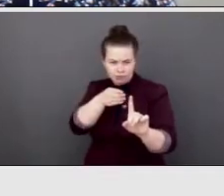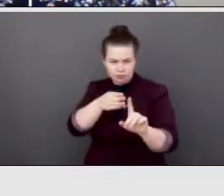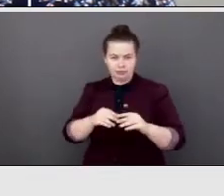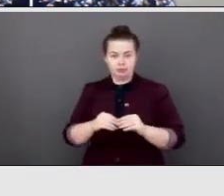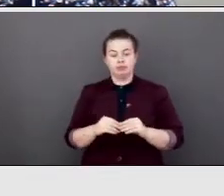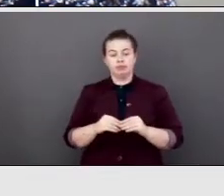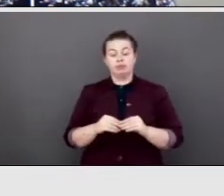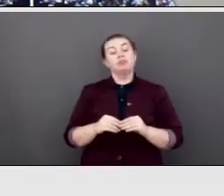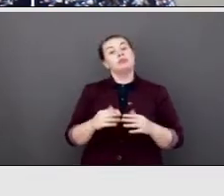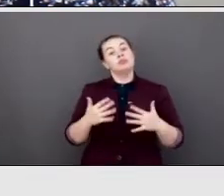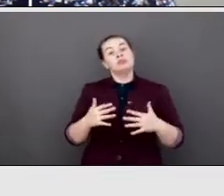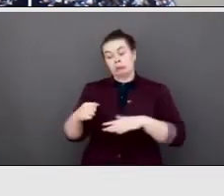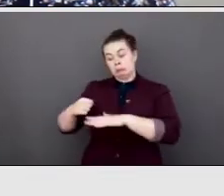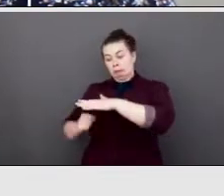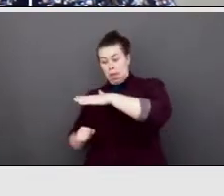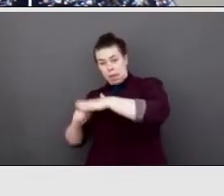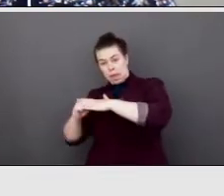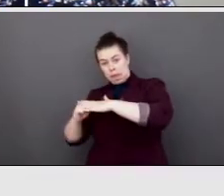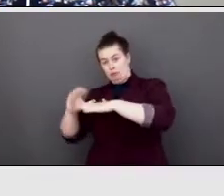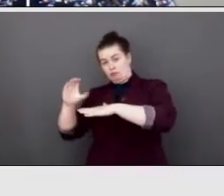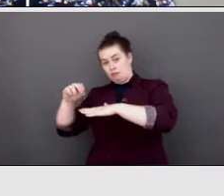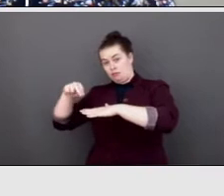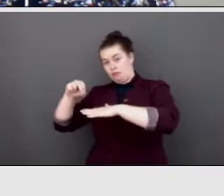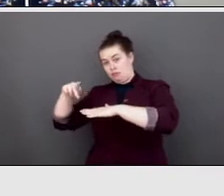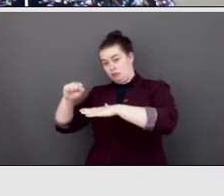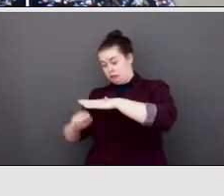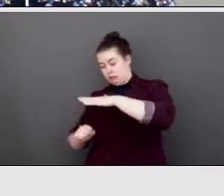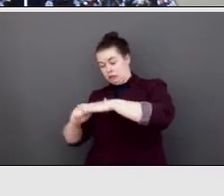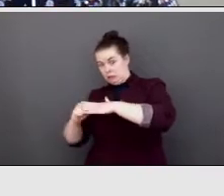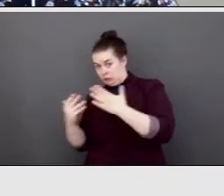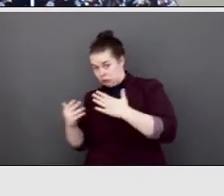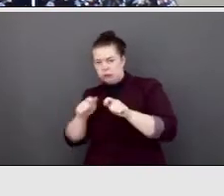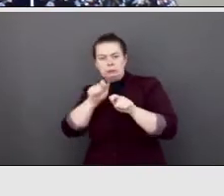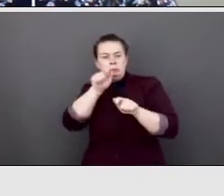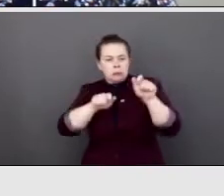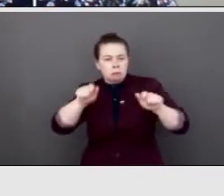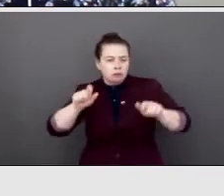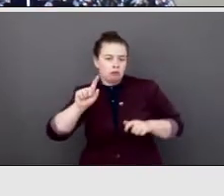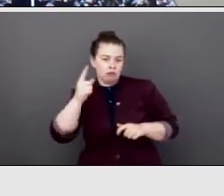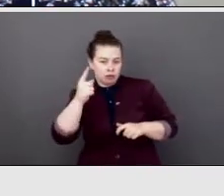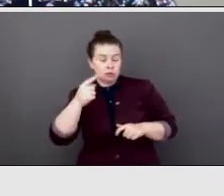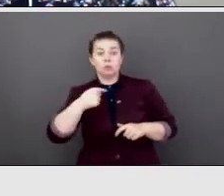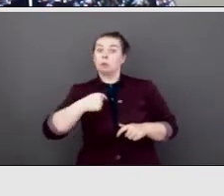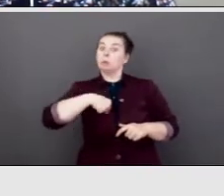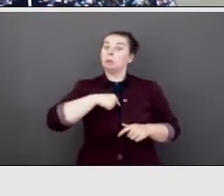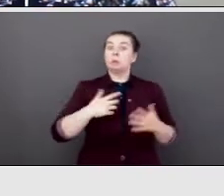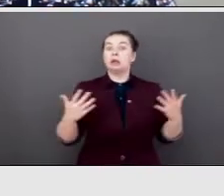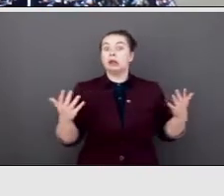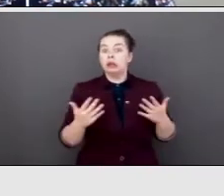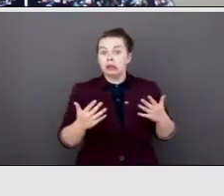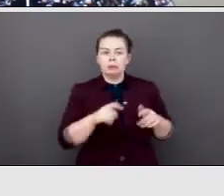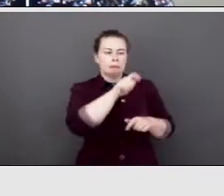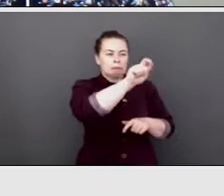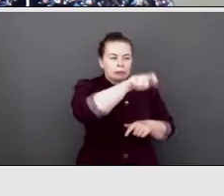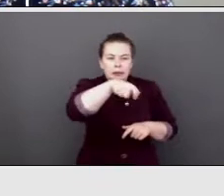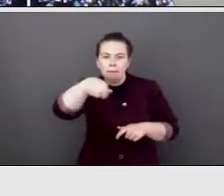a human activity-centered framework, which means that to construct the Conops, we have consulted with a range of stakeholders involved